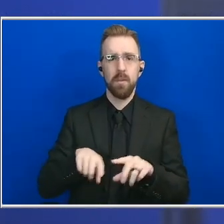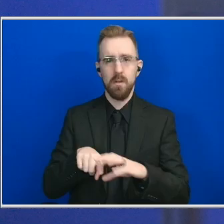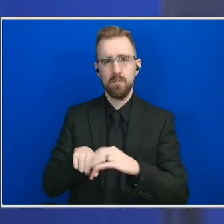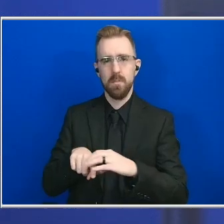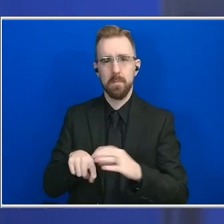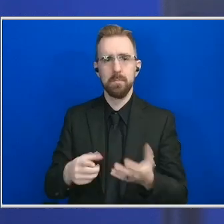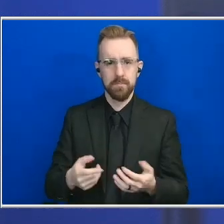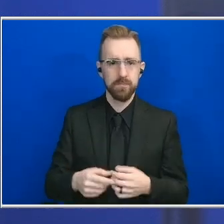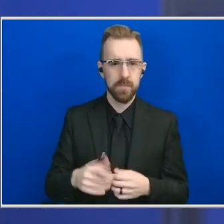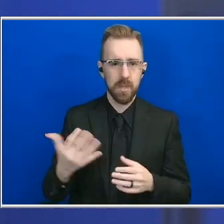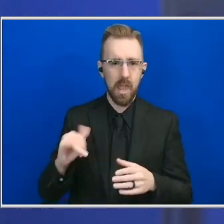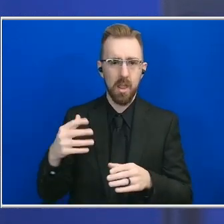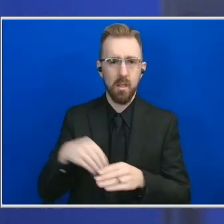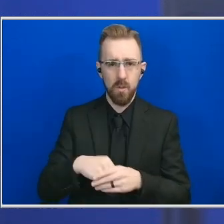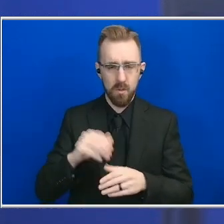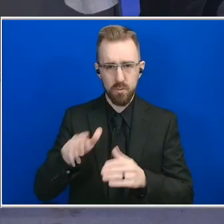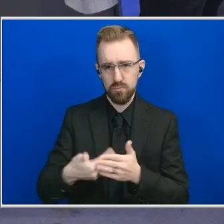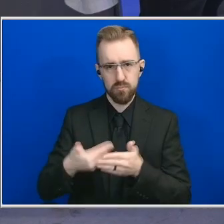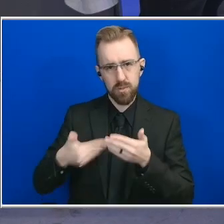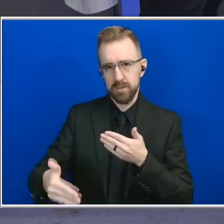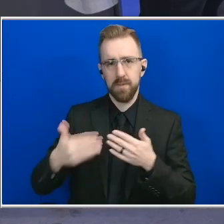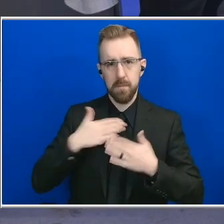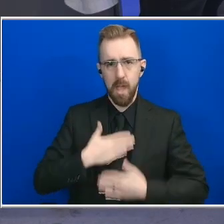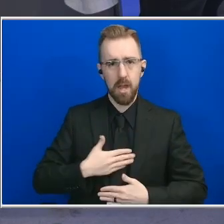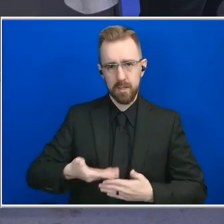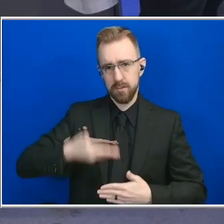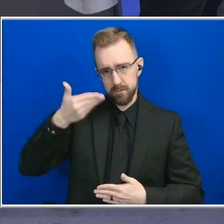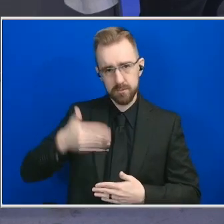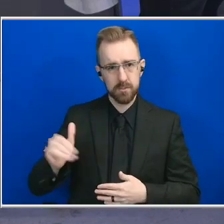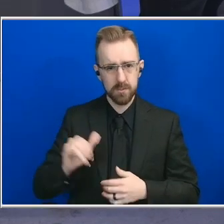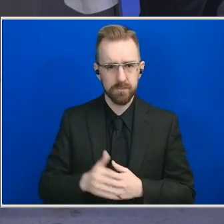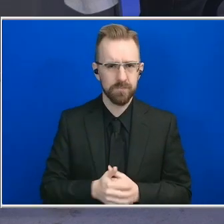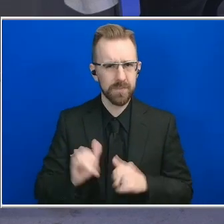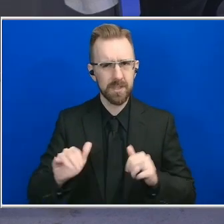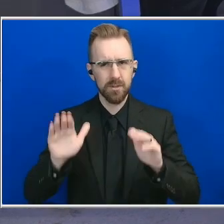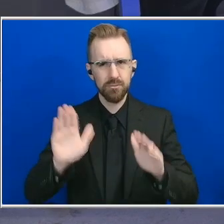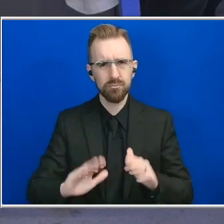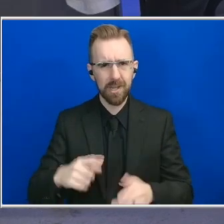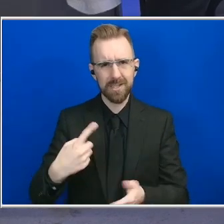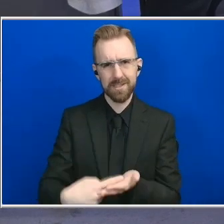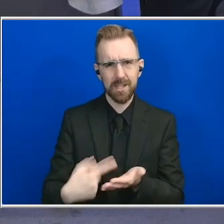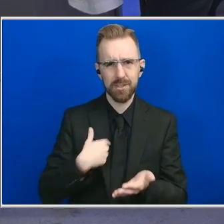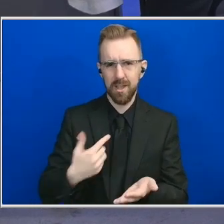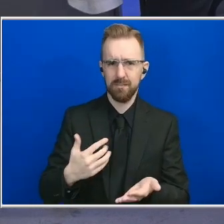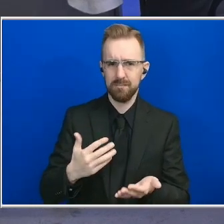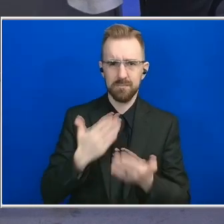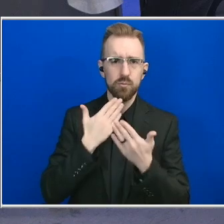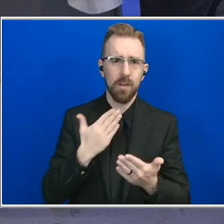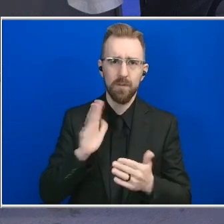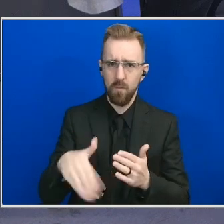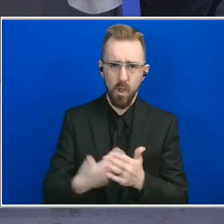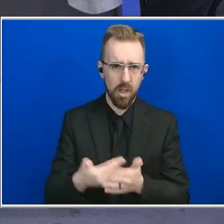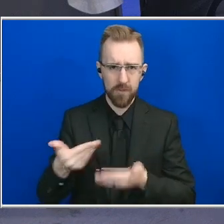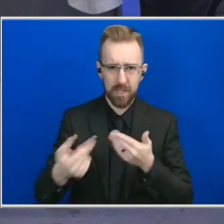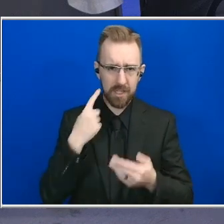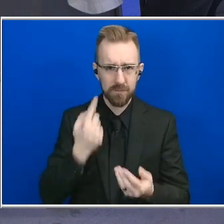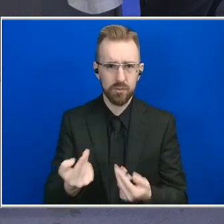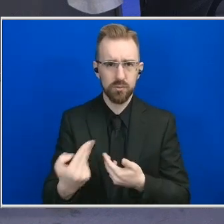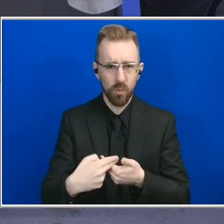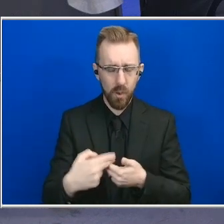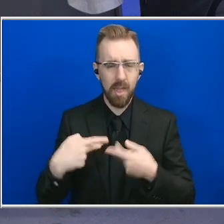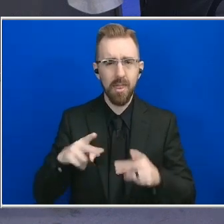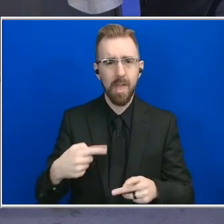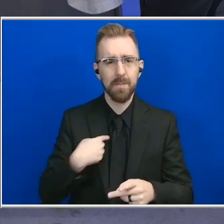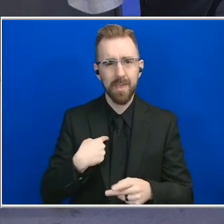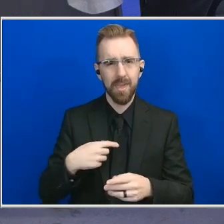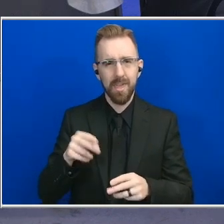the rest of the body. All right, this has been a terrific discussion, and I am absolutely grateful to all of our guests for being here and for letting me mess with them a little bit up